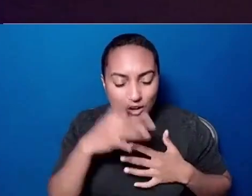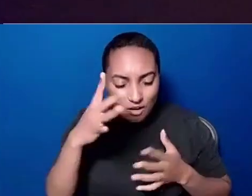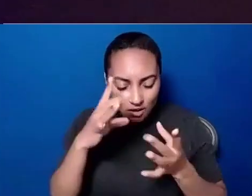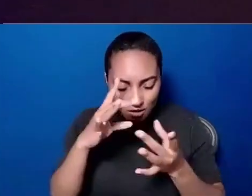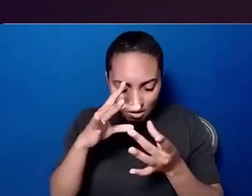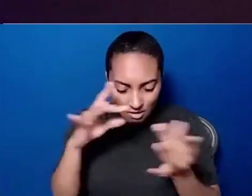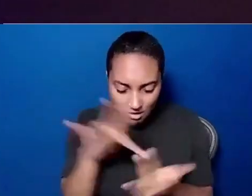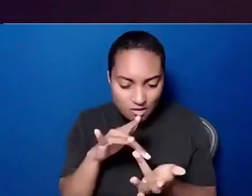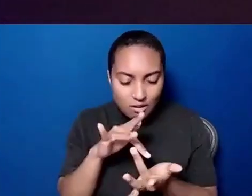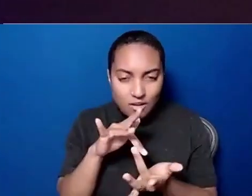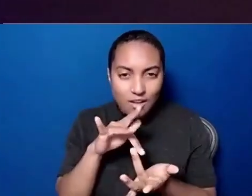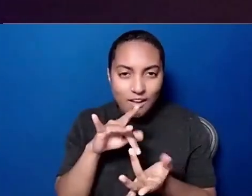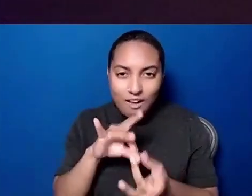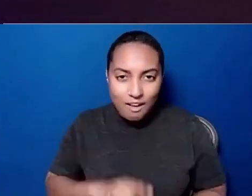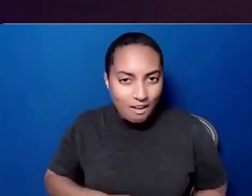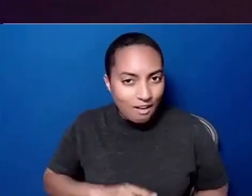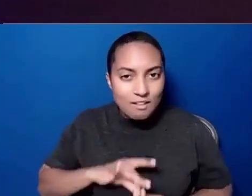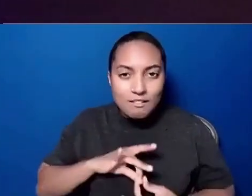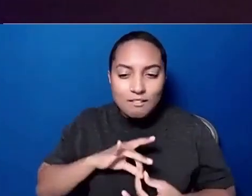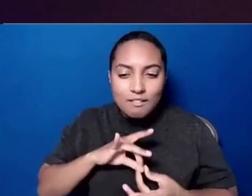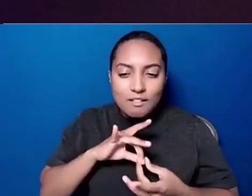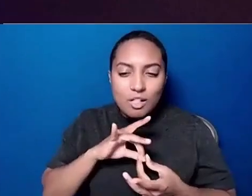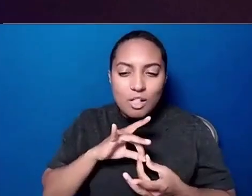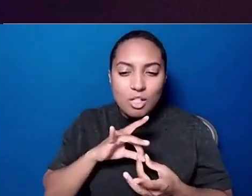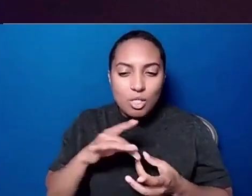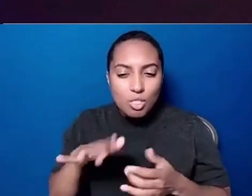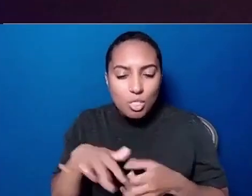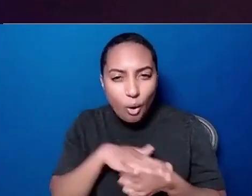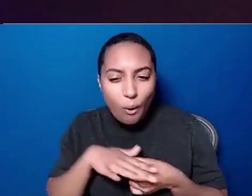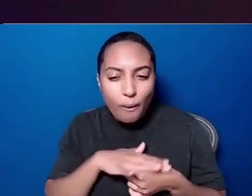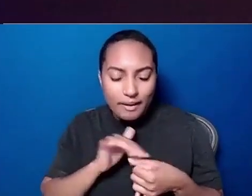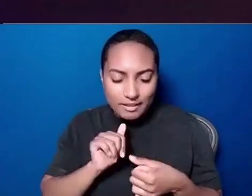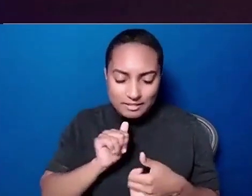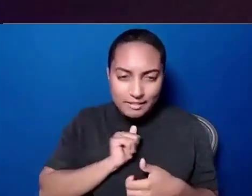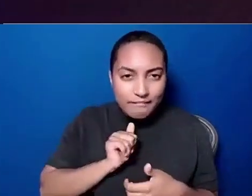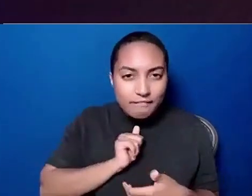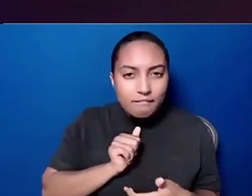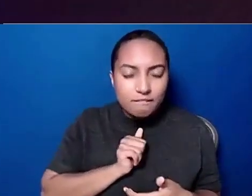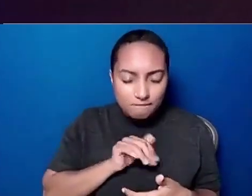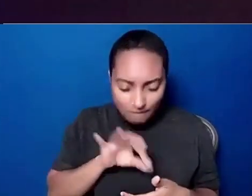to orient ourselves, to locate ourselves.